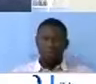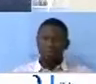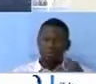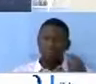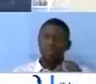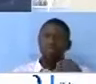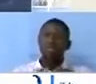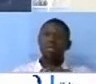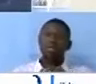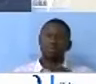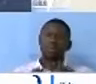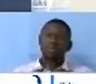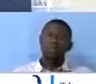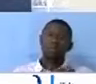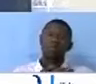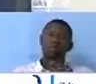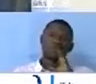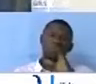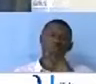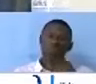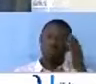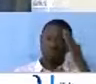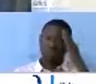as a people. What I'm saying,